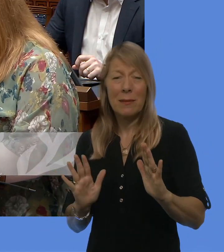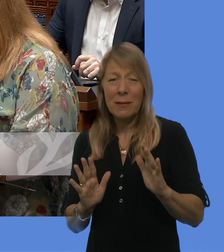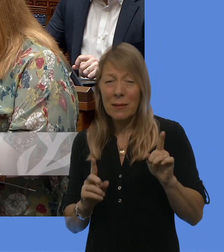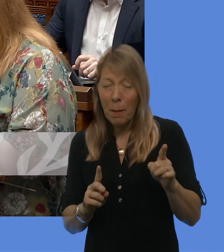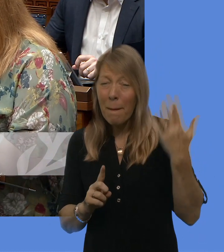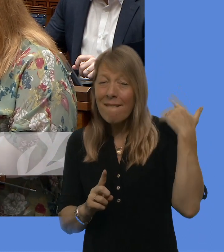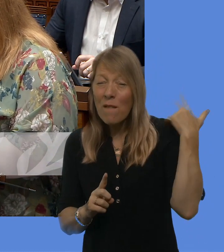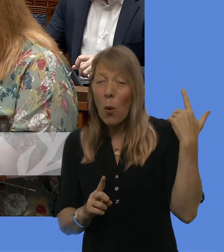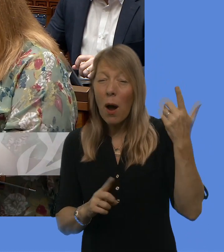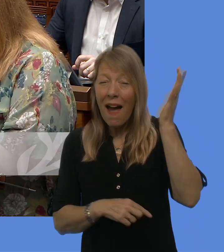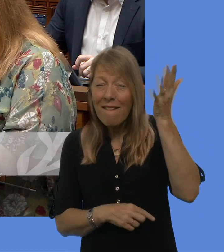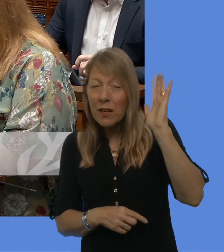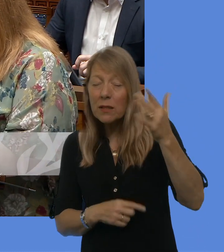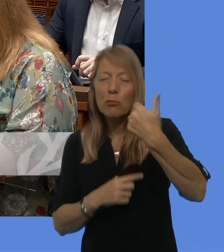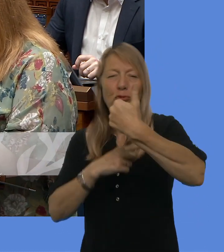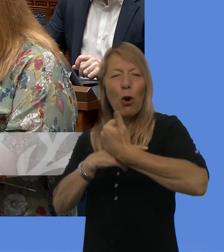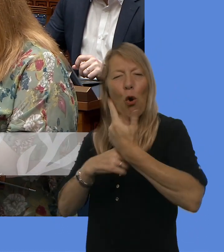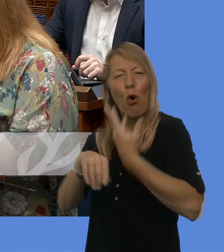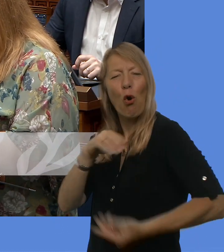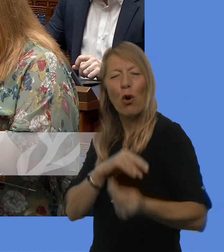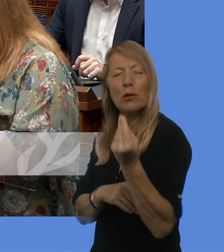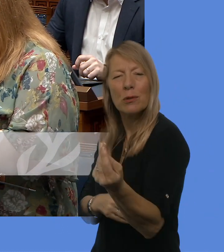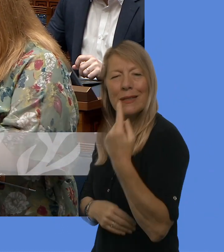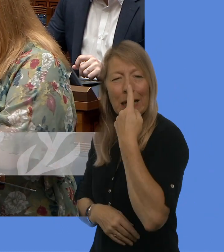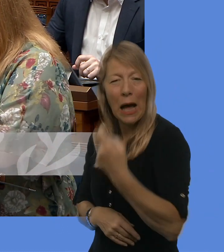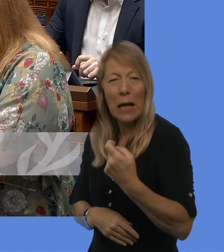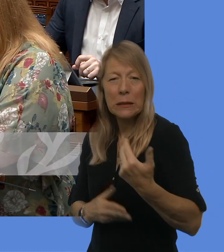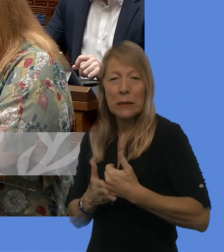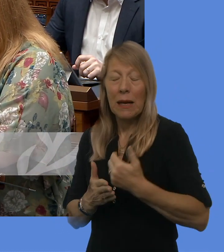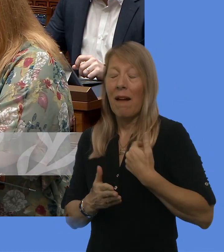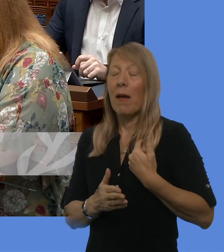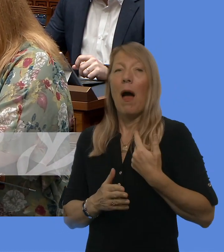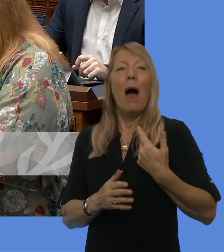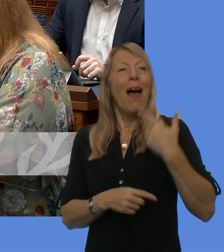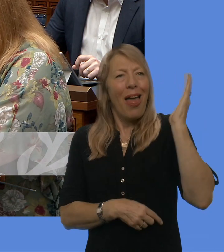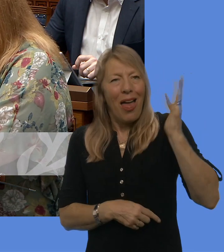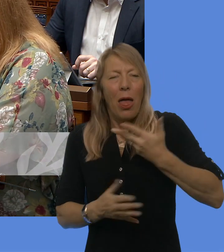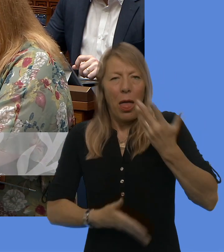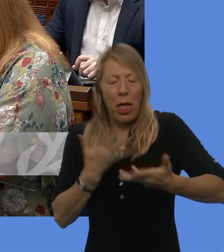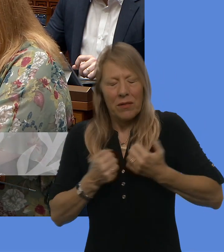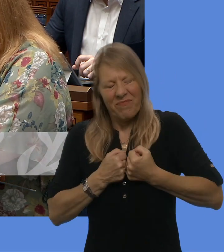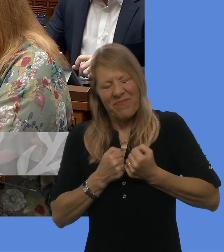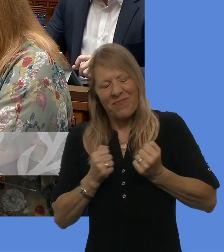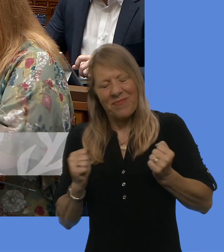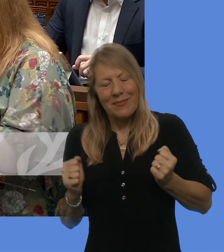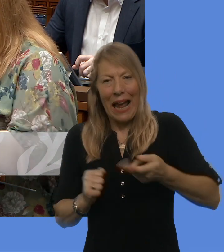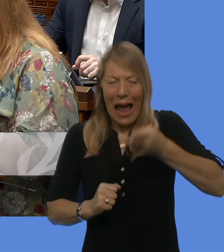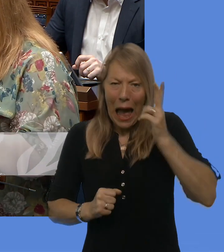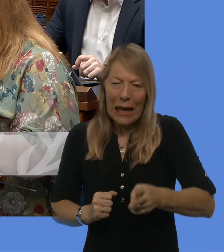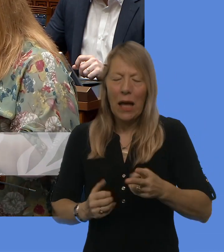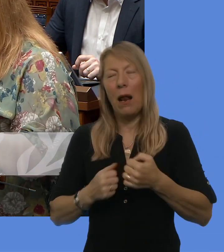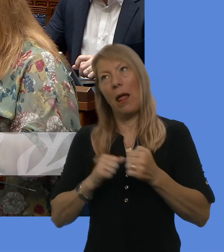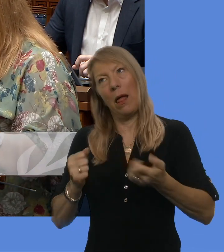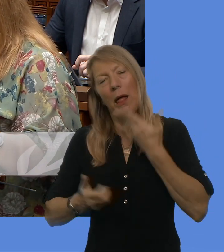twice. And across the criminal justice system, professionals have better access to training so they can understand and deal sensitively with the trauma